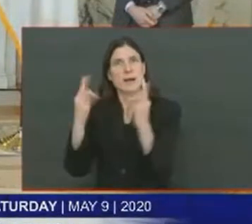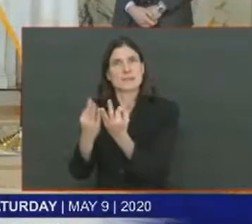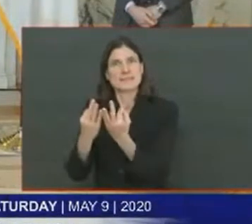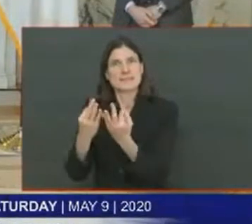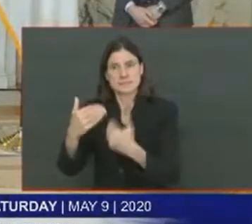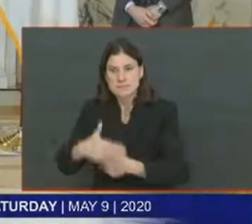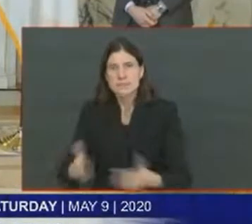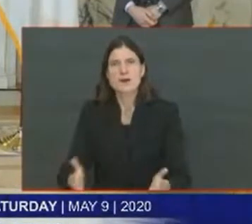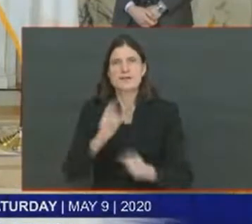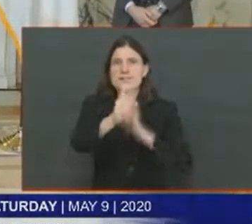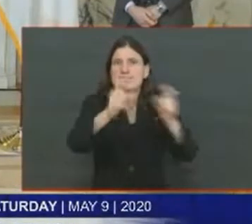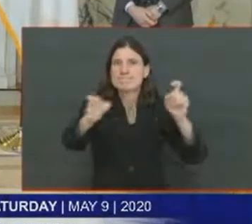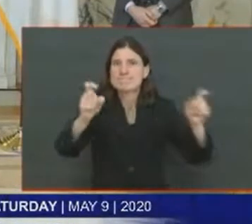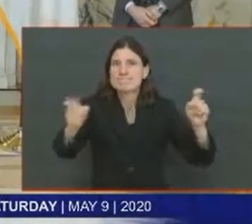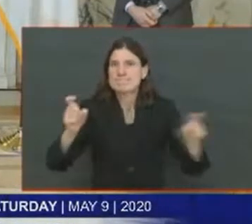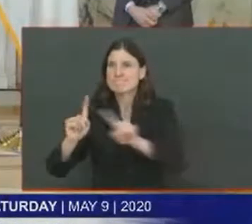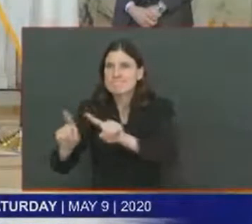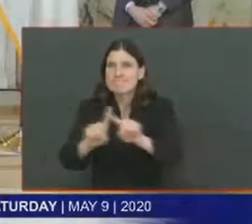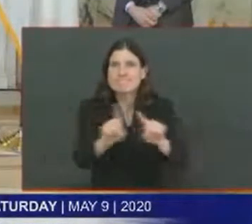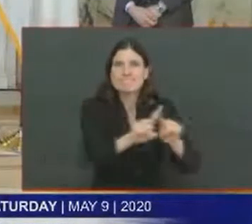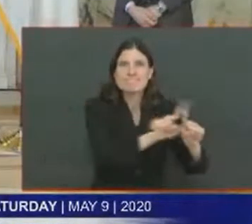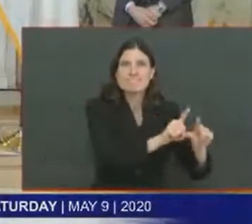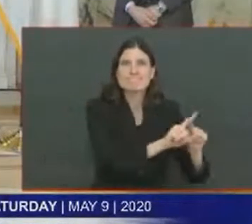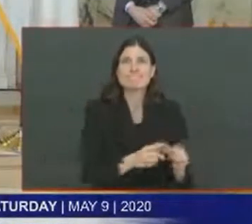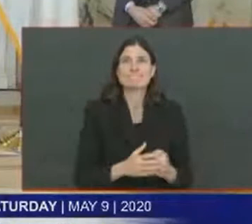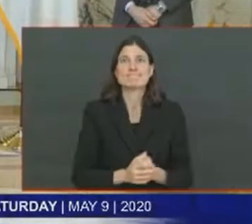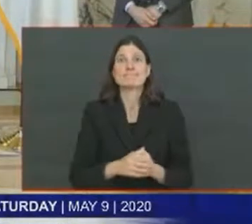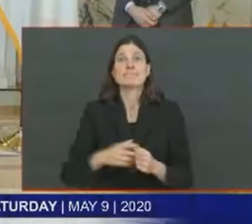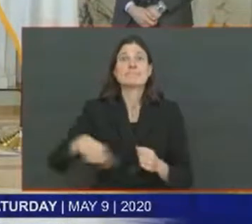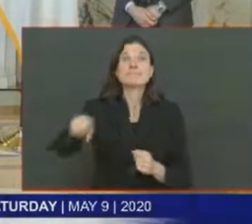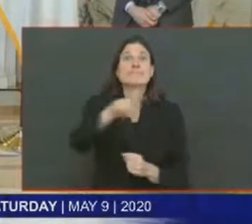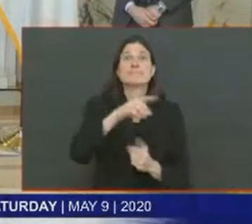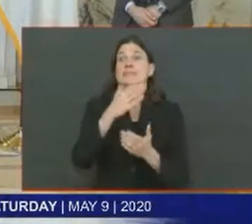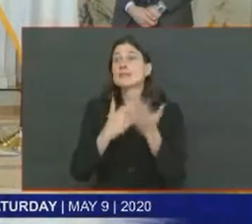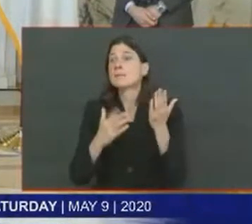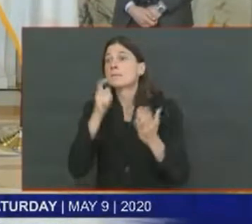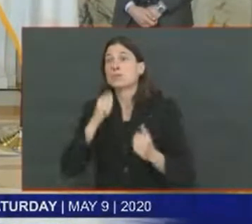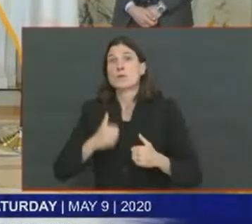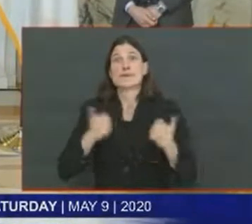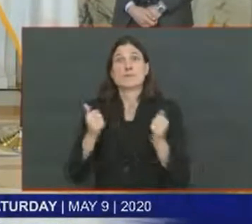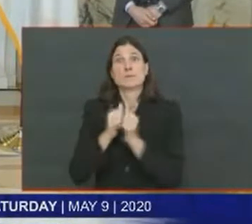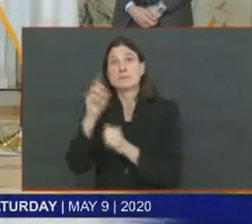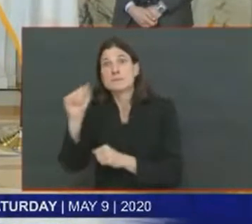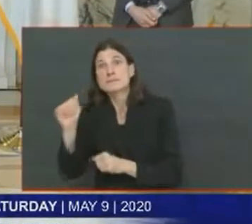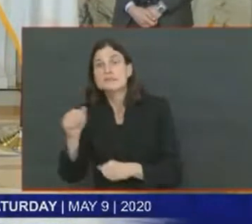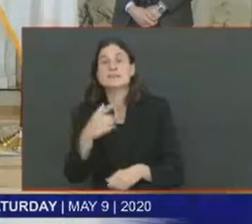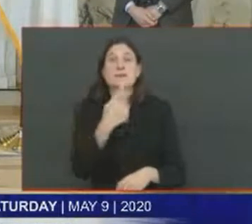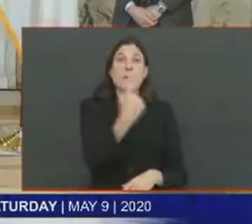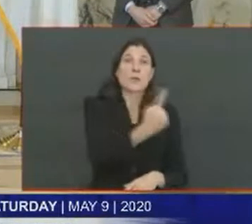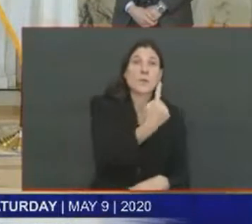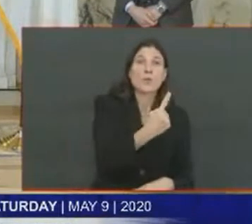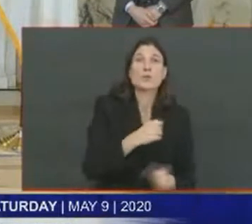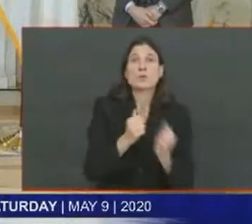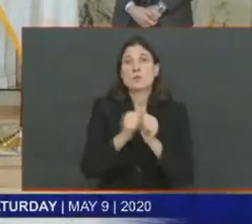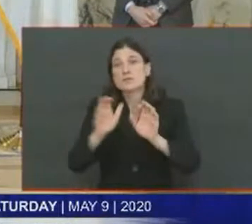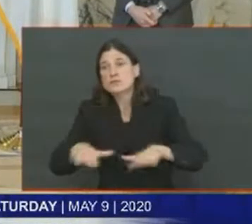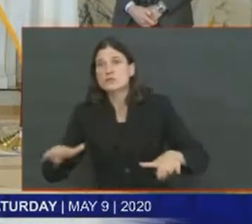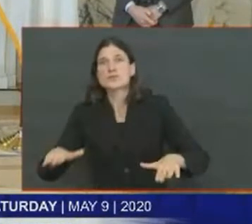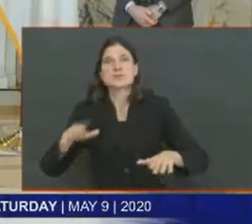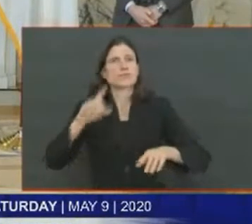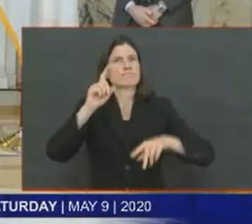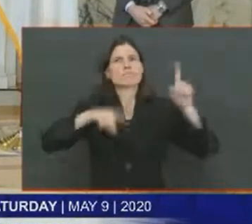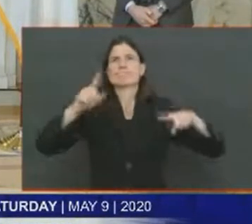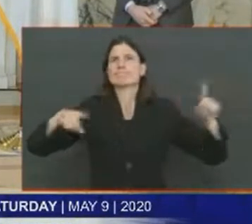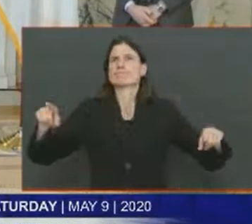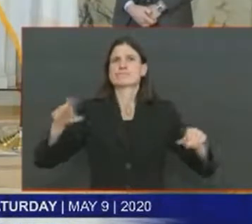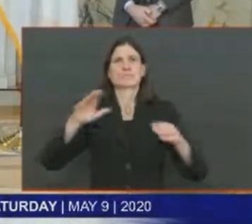people who are isolated, folks who live with disabilities, and unfortunately, some of the most vulnerable and often overlooked Rhode